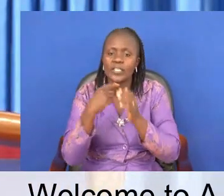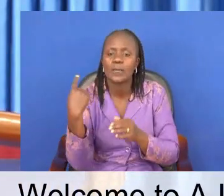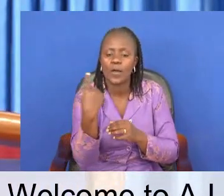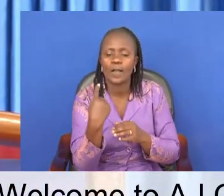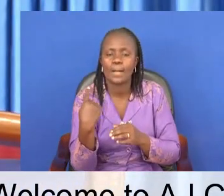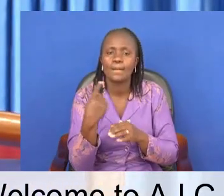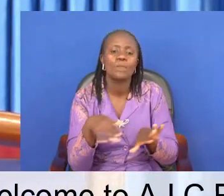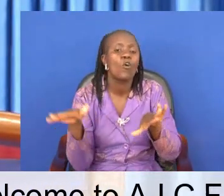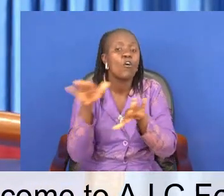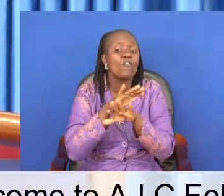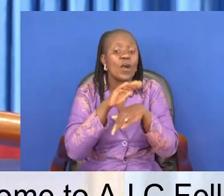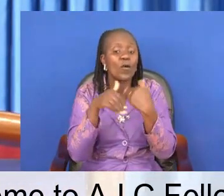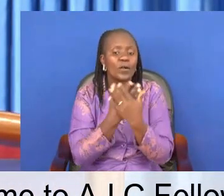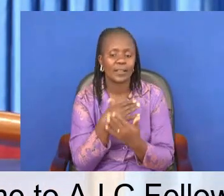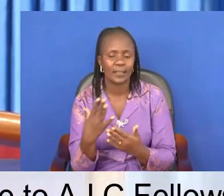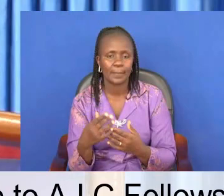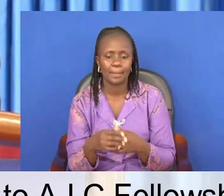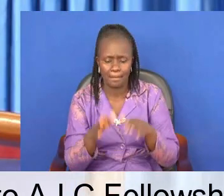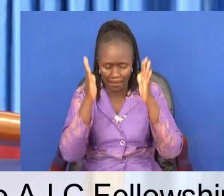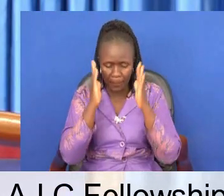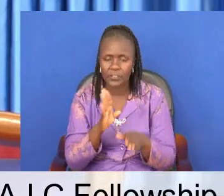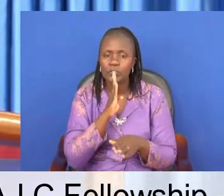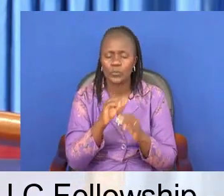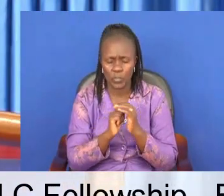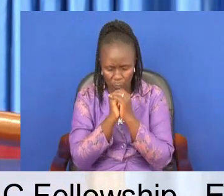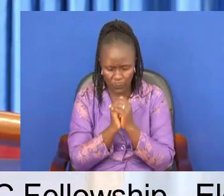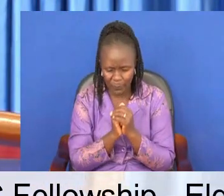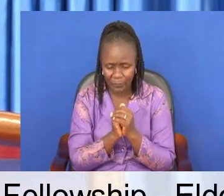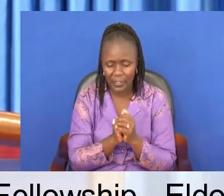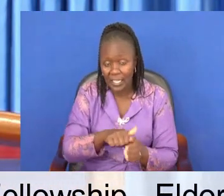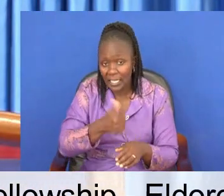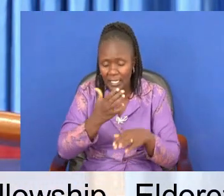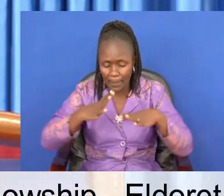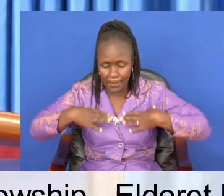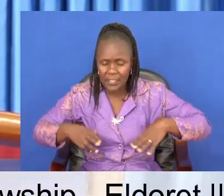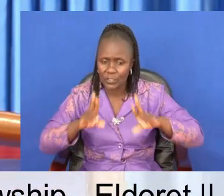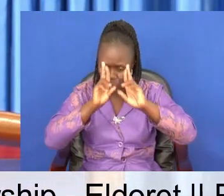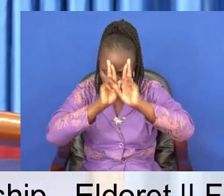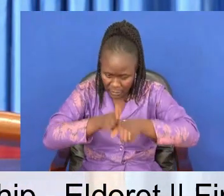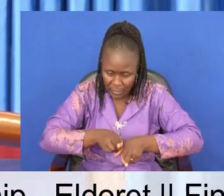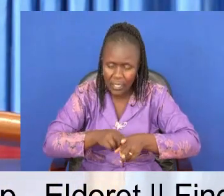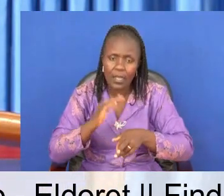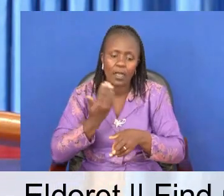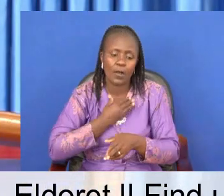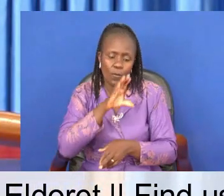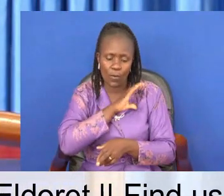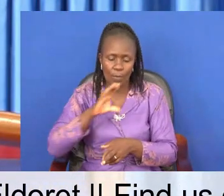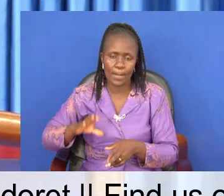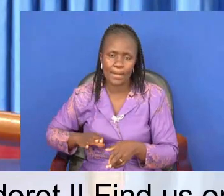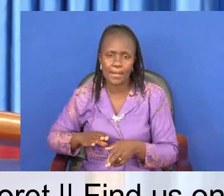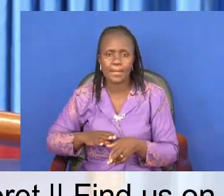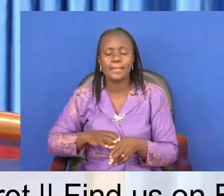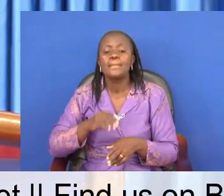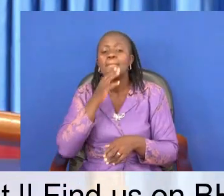he is the overall. So if there's anybody to be worshipped, if there's anybody to be respected, is our Christ. So